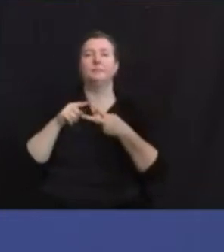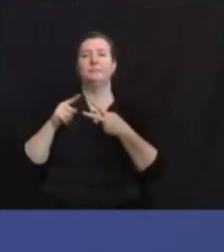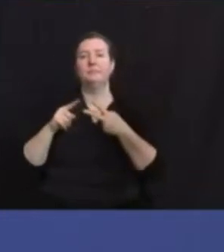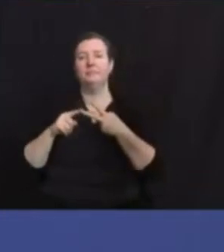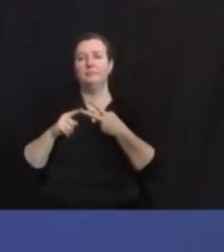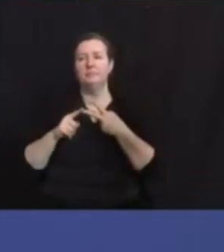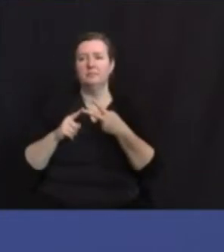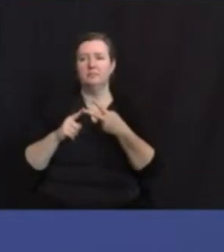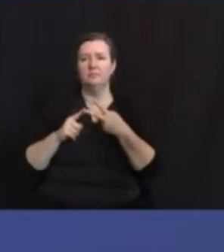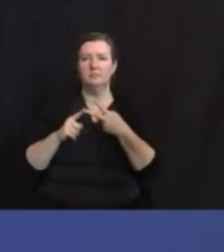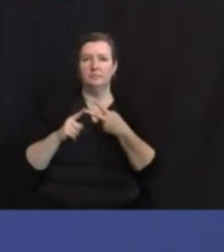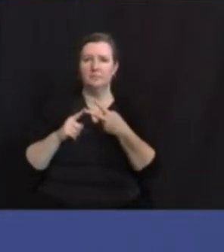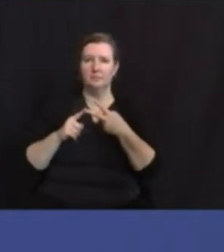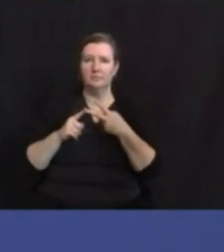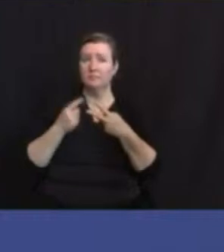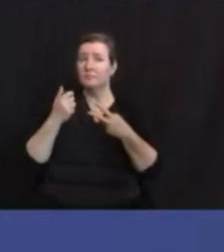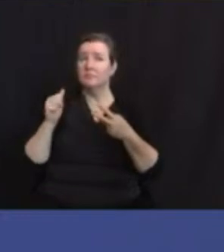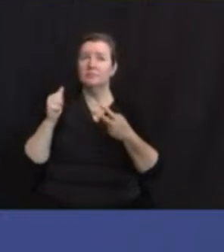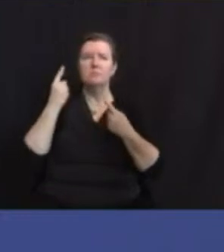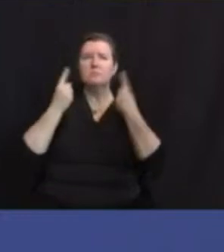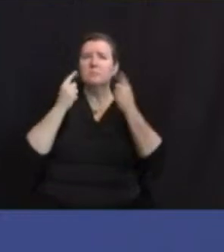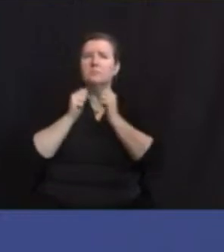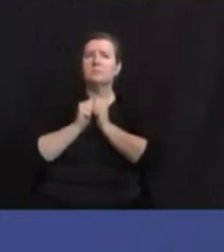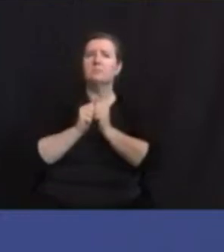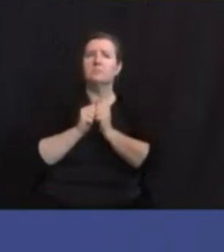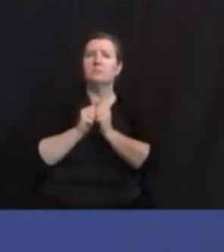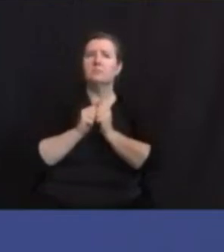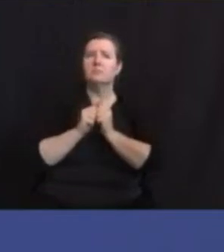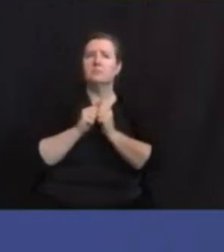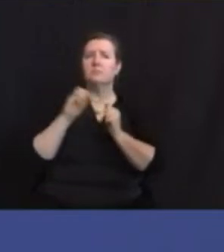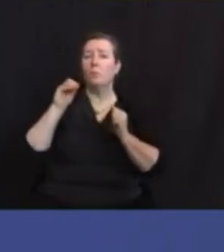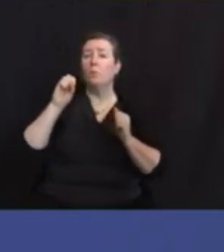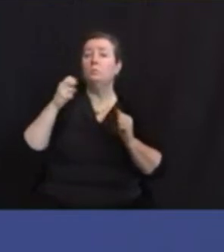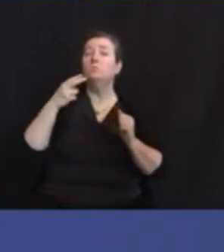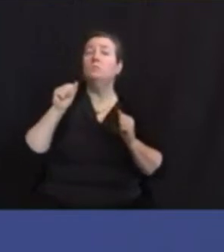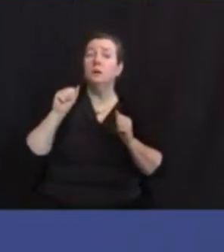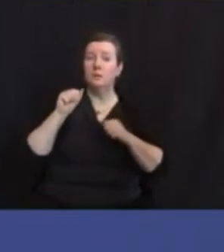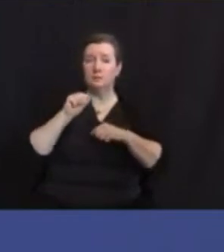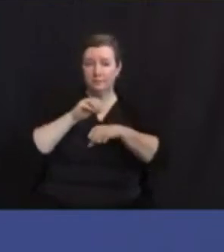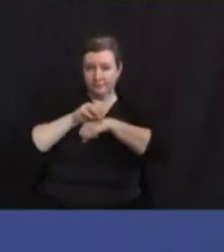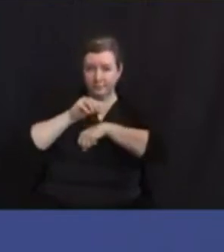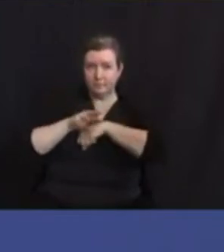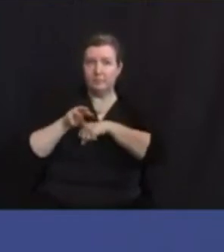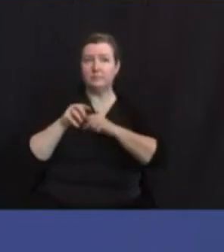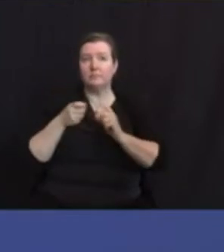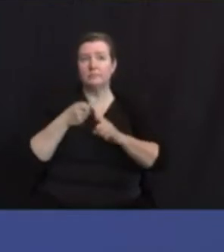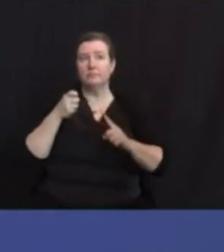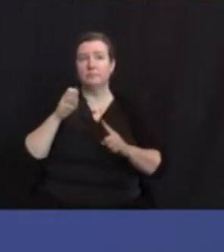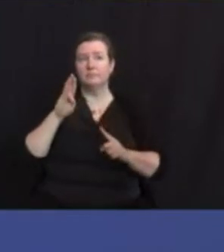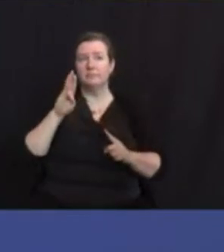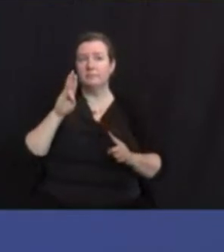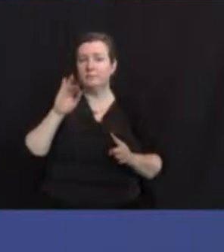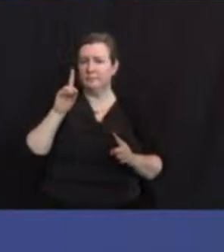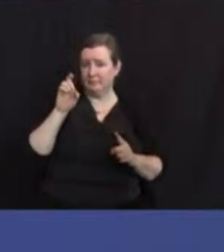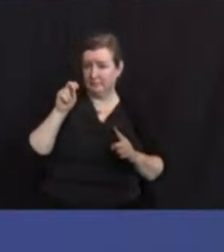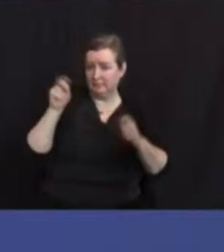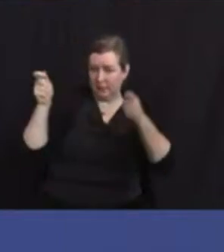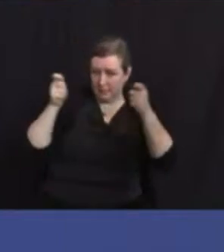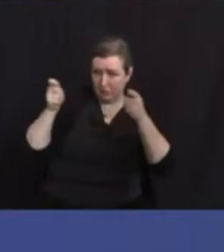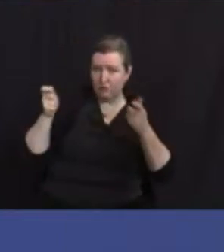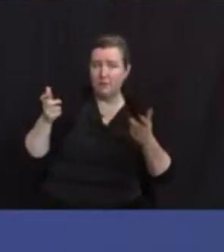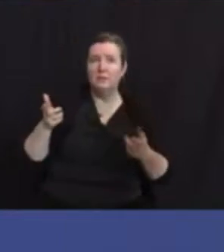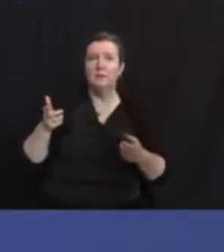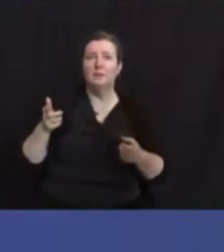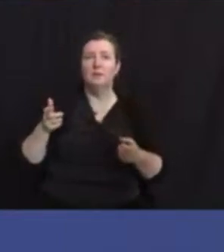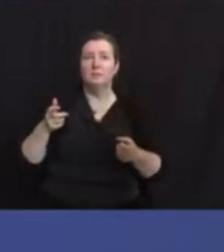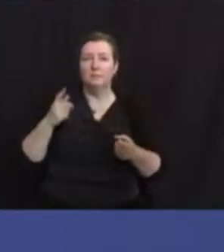Any thoughts on the OSHA guidance that the Biden administration put out last week? Do you think those orders will be effective at protecting New Jersey workers? And how